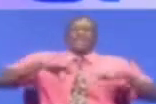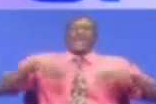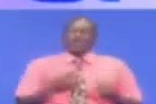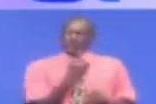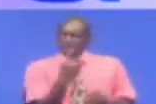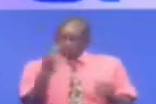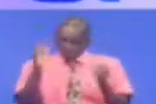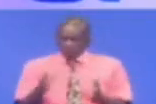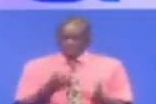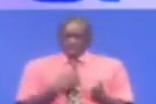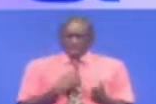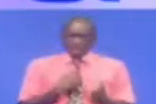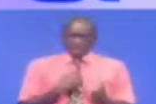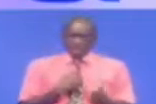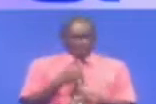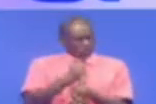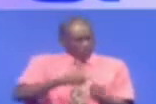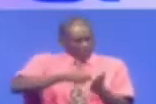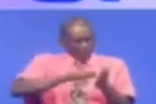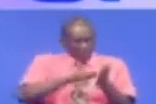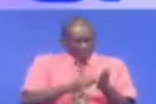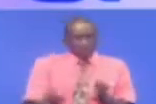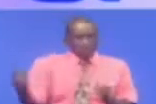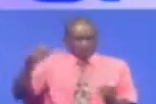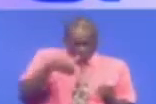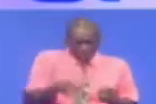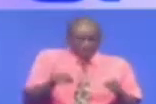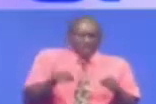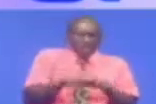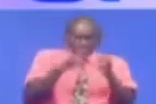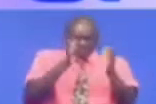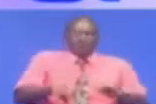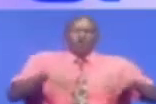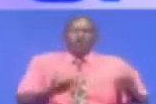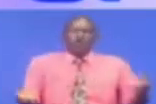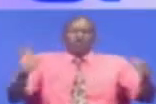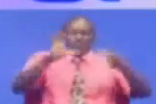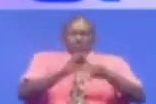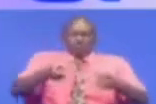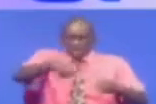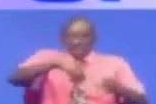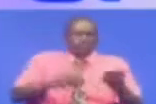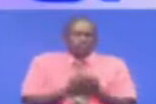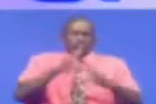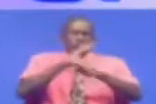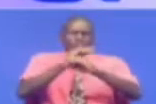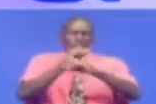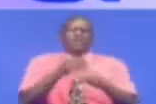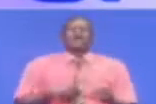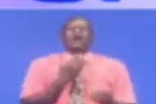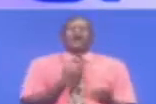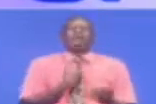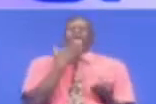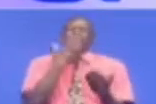dig to be here in person or to join us virtually. Hati, thank you to all of